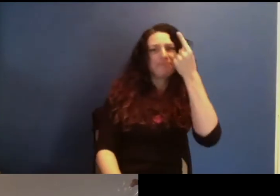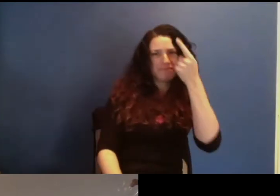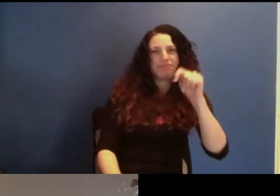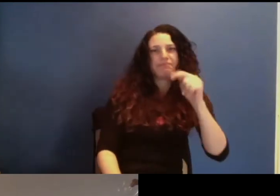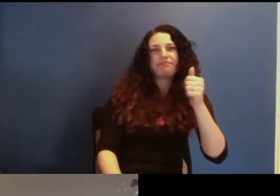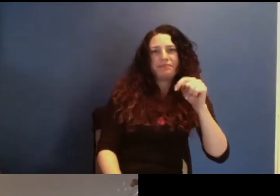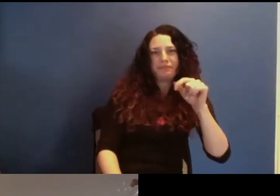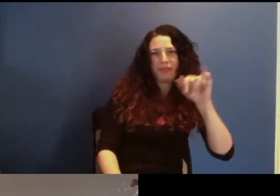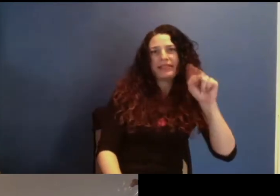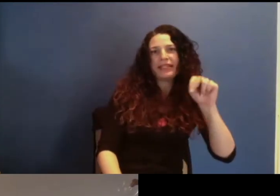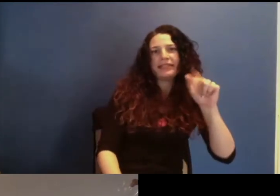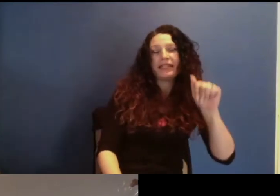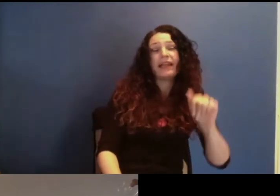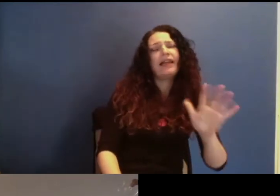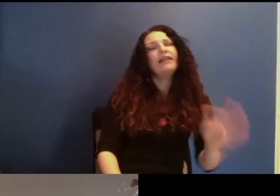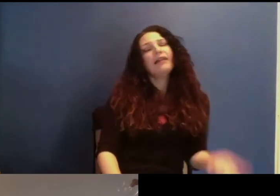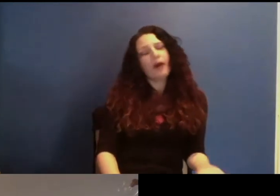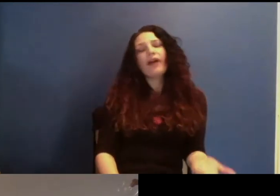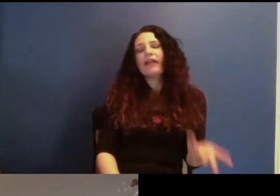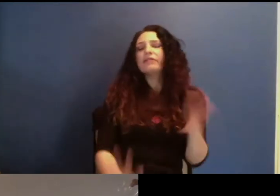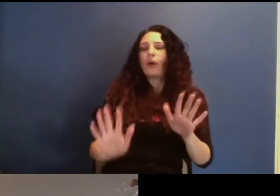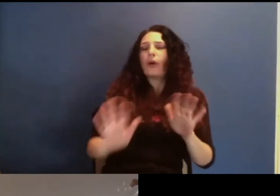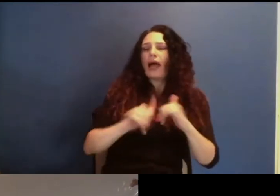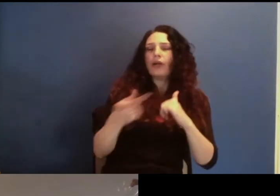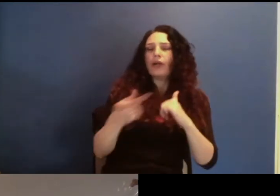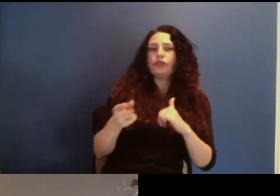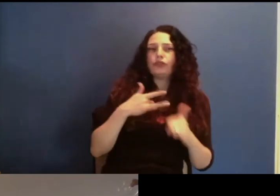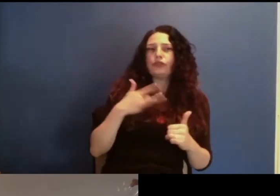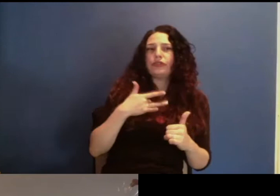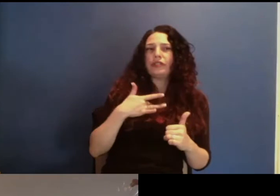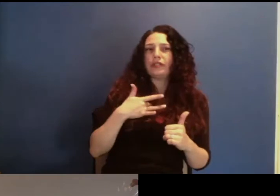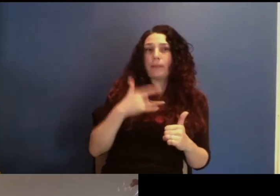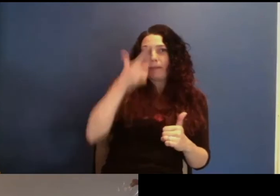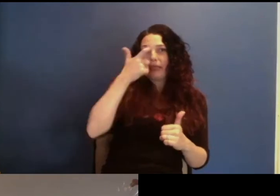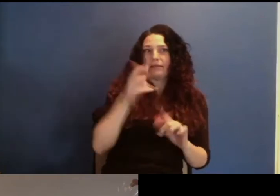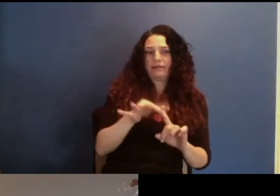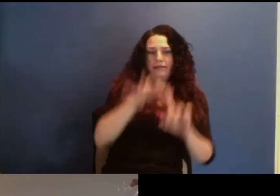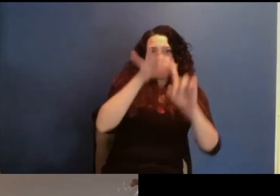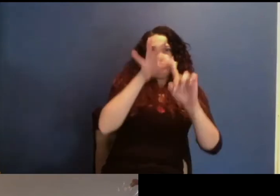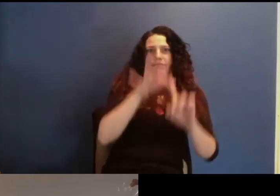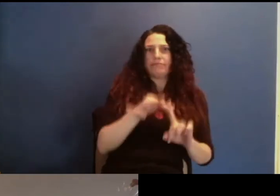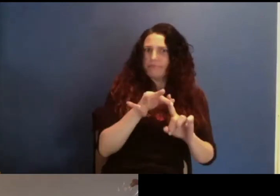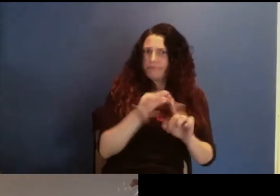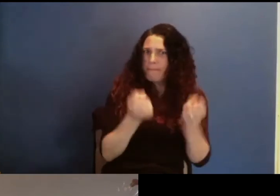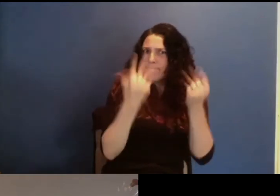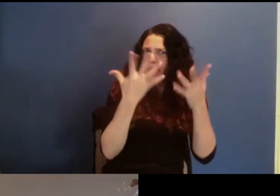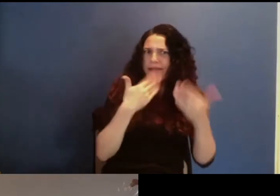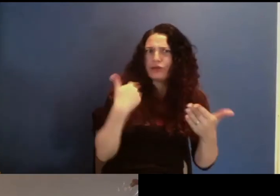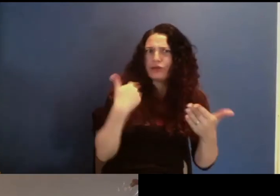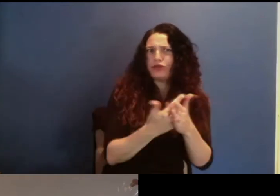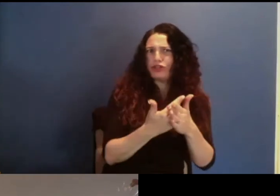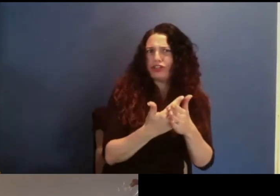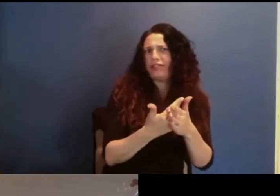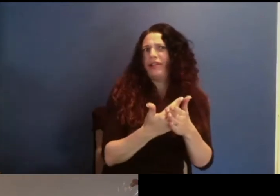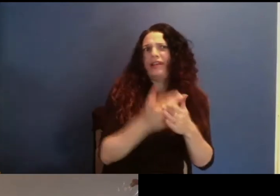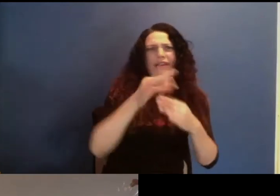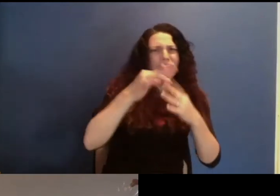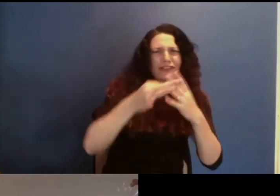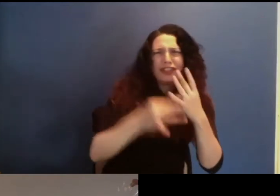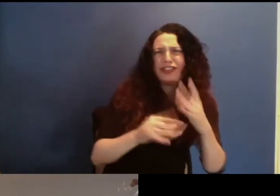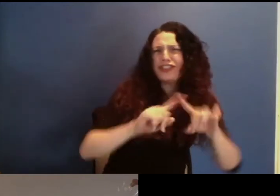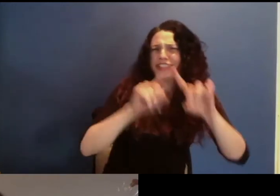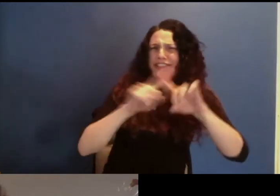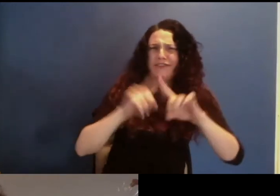that being said, how did you feel when Special received a lot of great features and major press and was nominated for awards? I